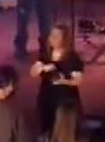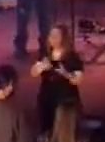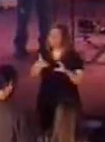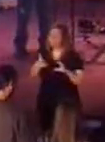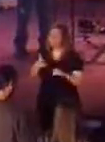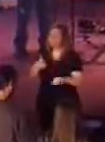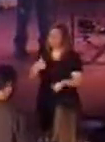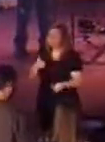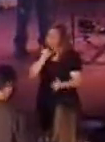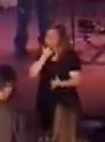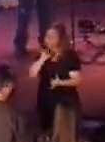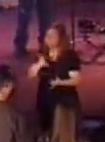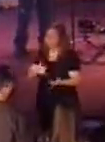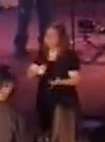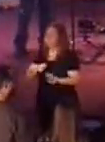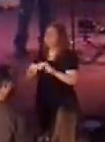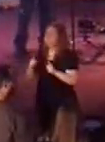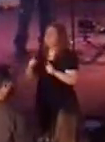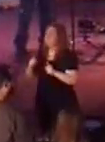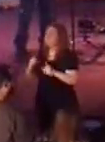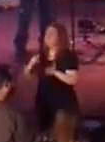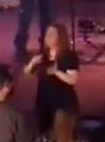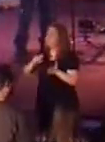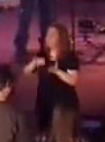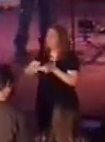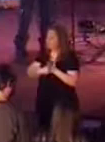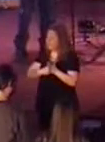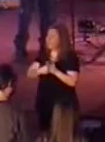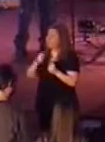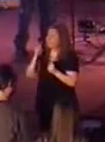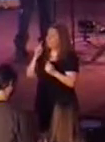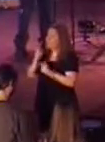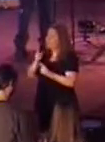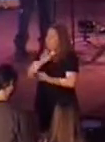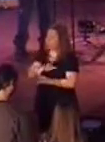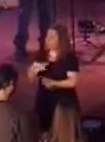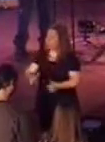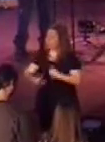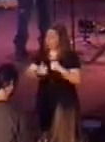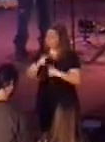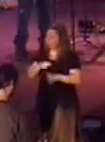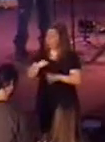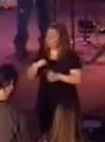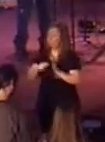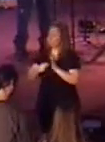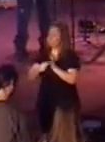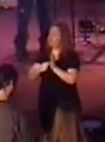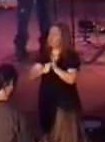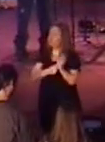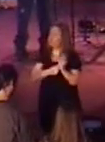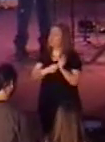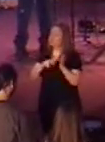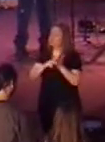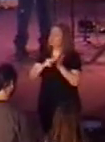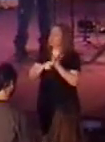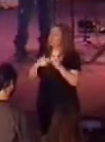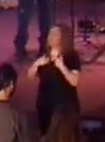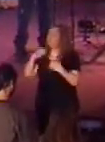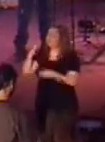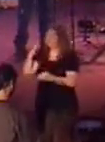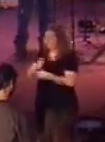made mistakes. But God, in definitive moments in life, he was able to show us what it means to have